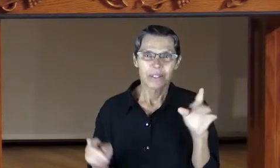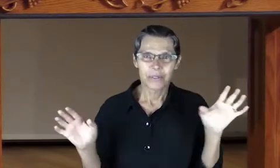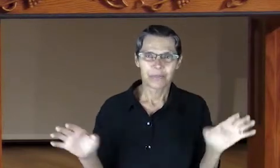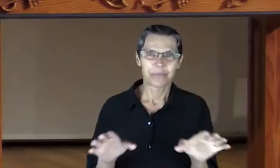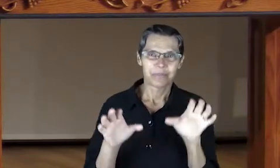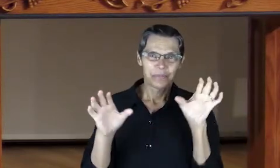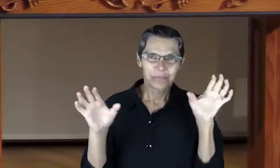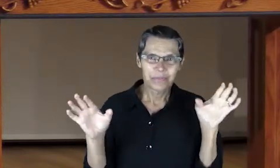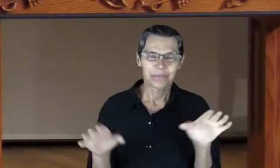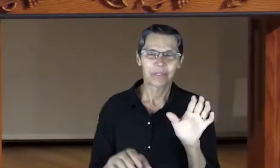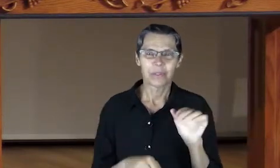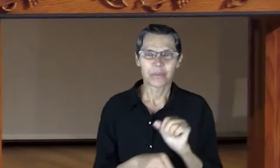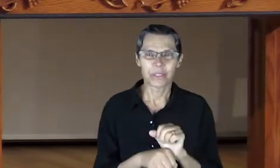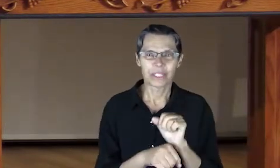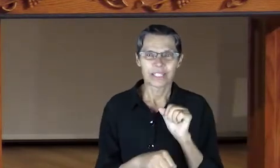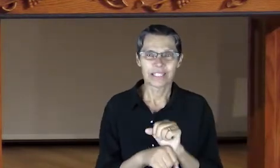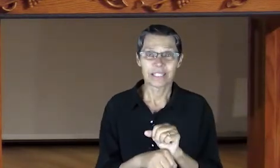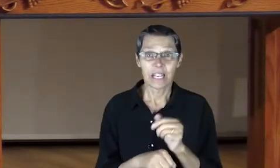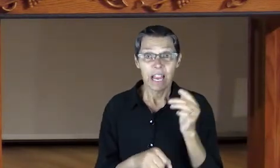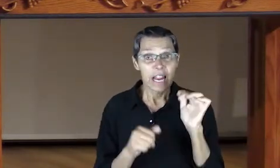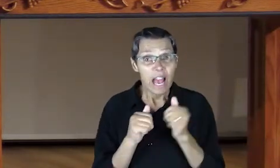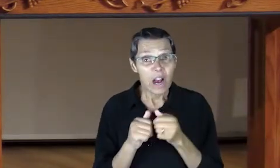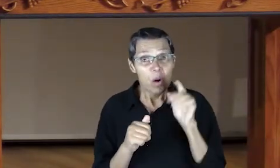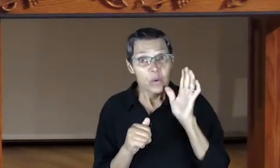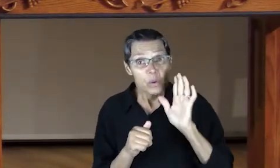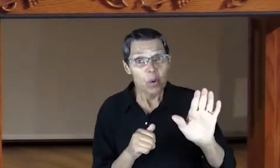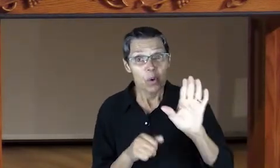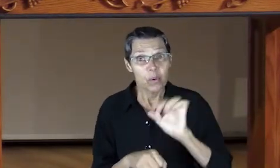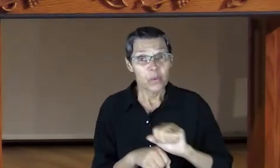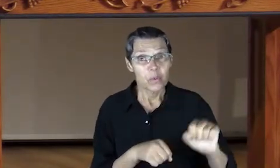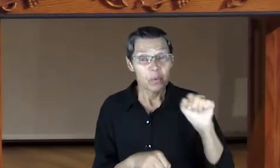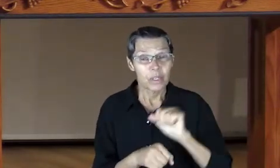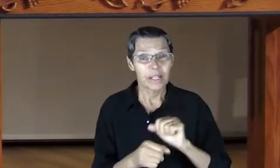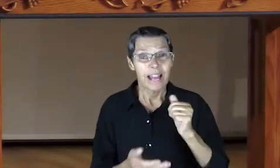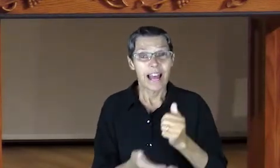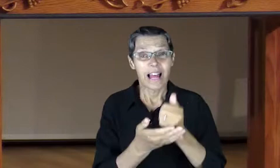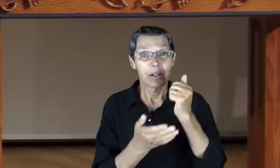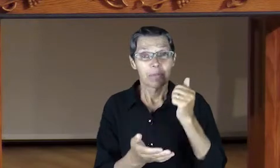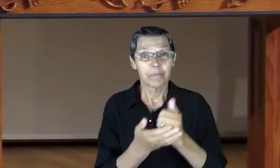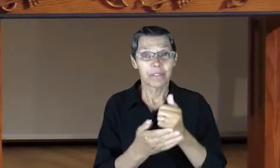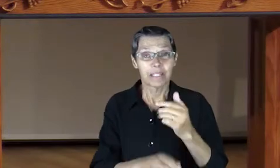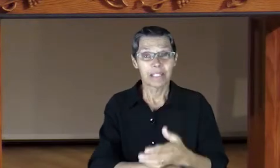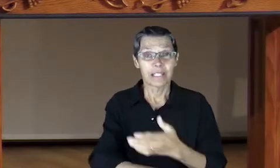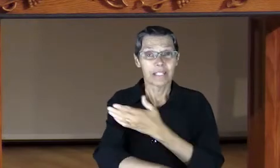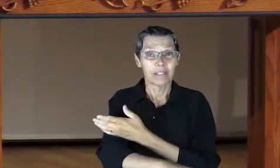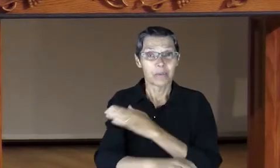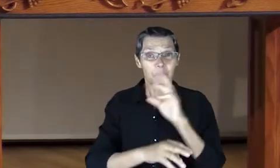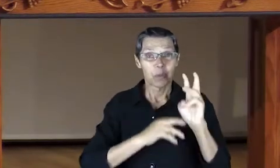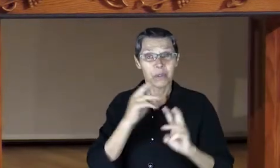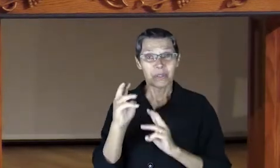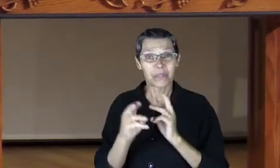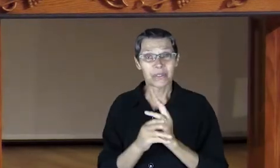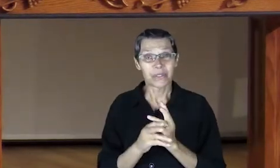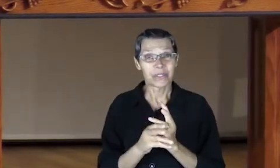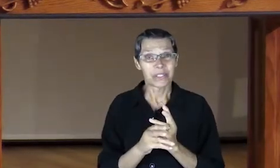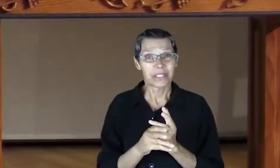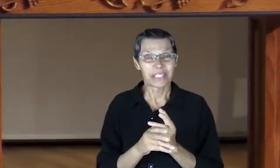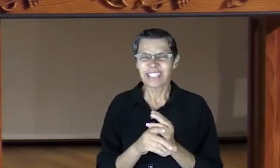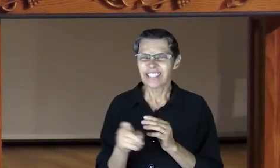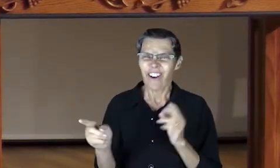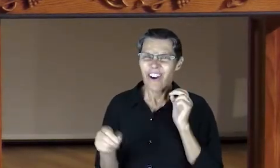you're doing what you're doing, and how it is that what you're doing is making a difference in the world. They want to keep you in a